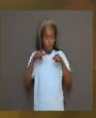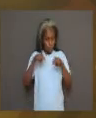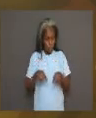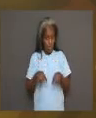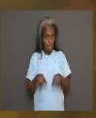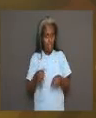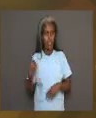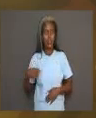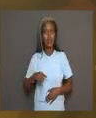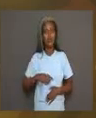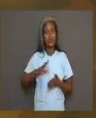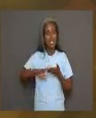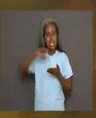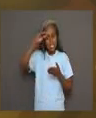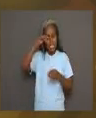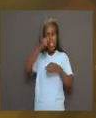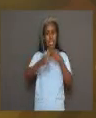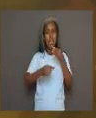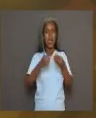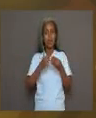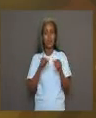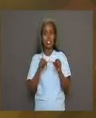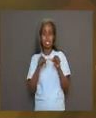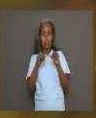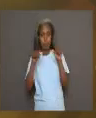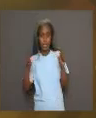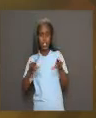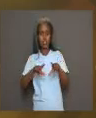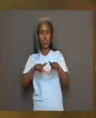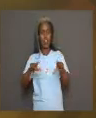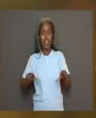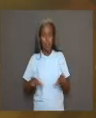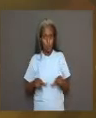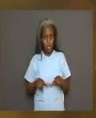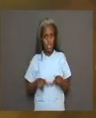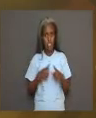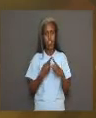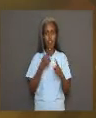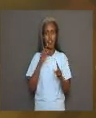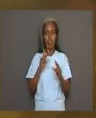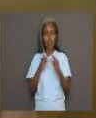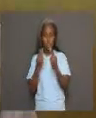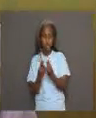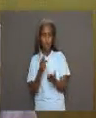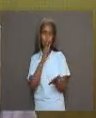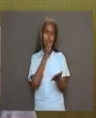Today, we will learn about the measures of location for grouped